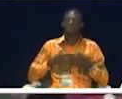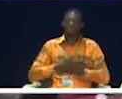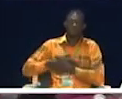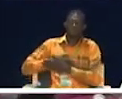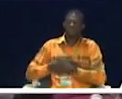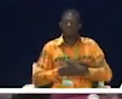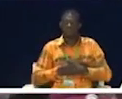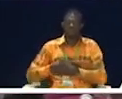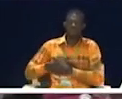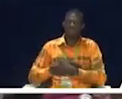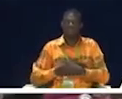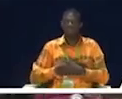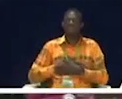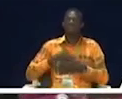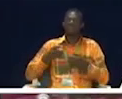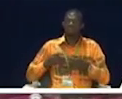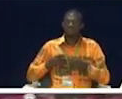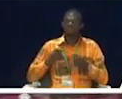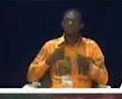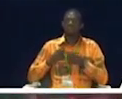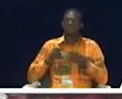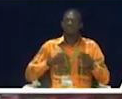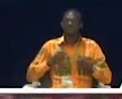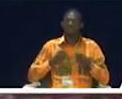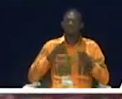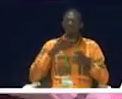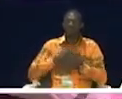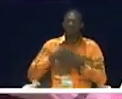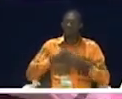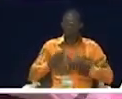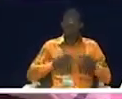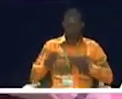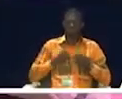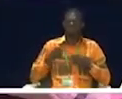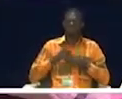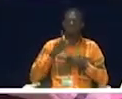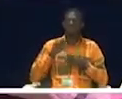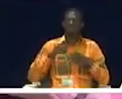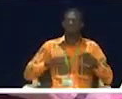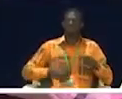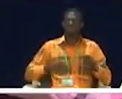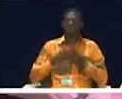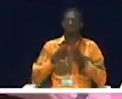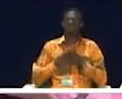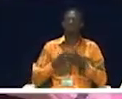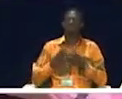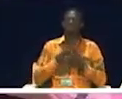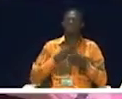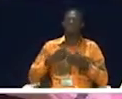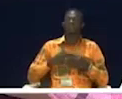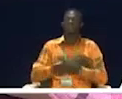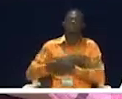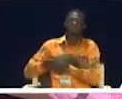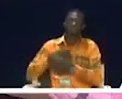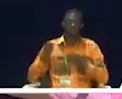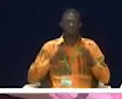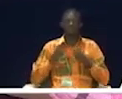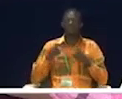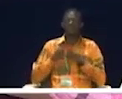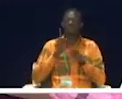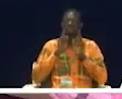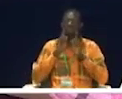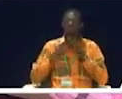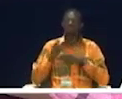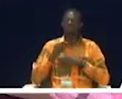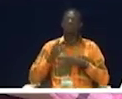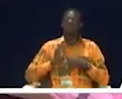baby, kick. And baby shook. Hey. And baby shook. As I'm talking to you now,